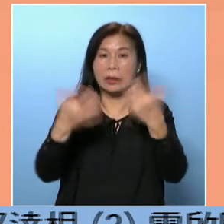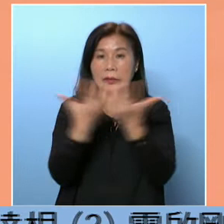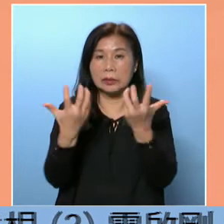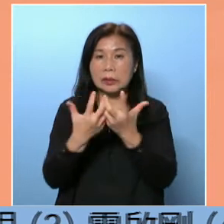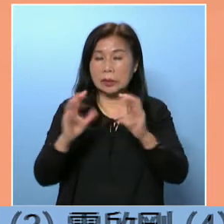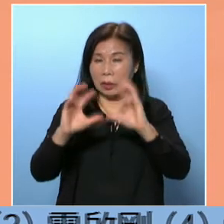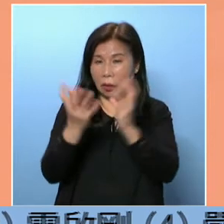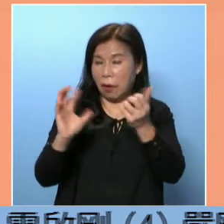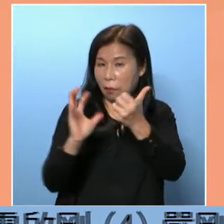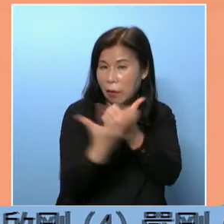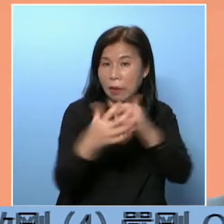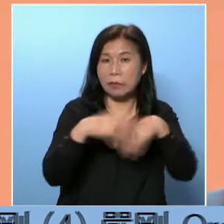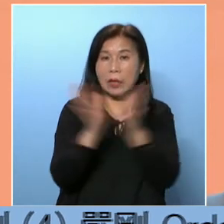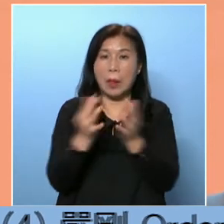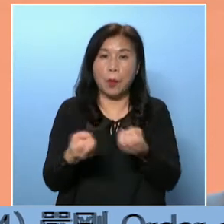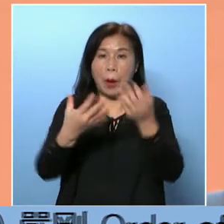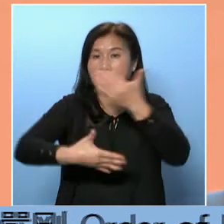of cases every day.